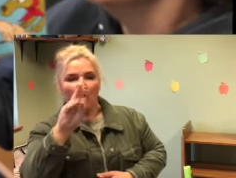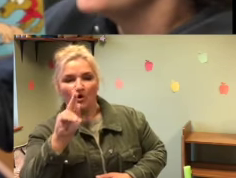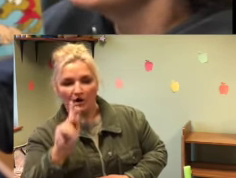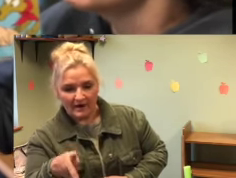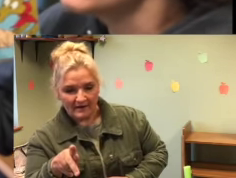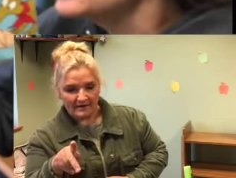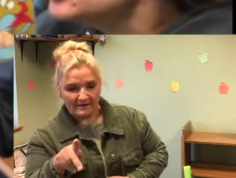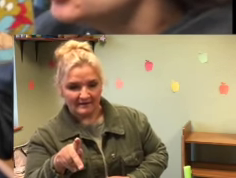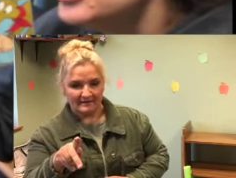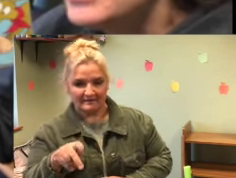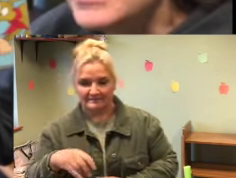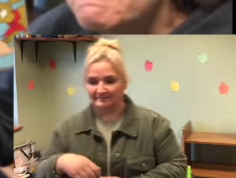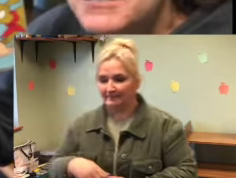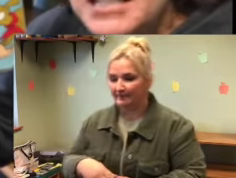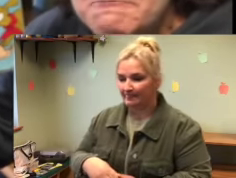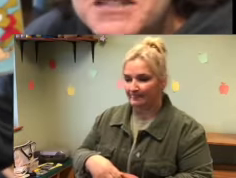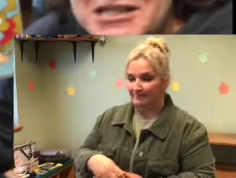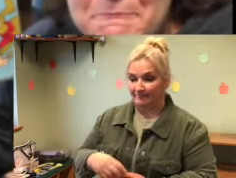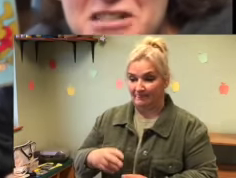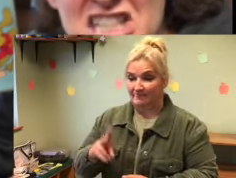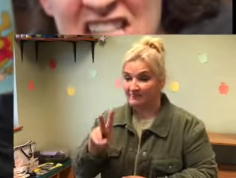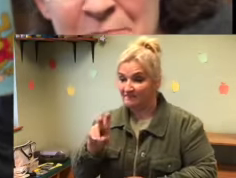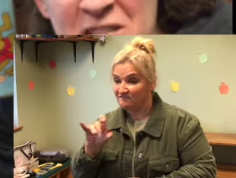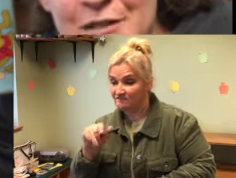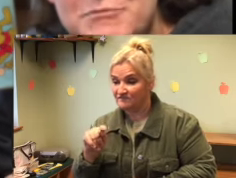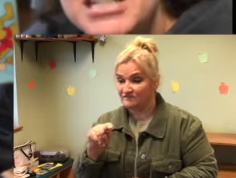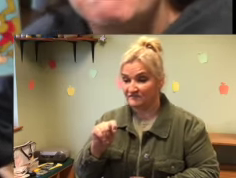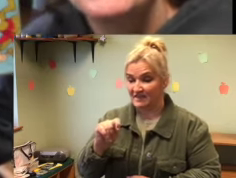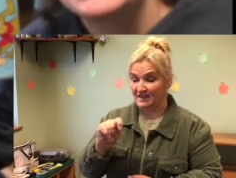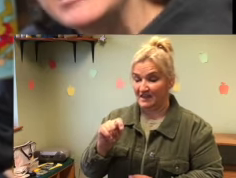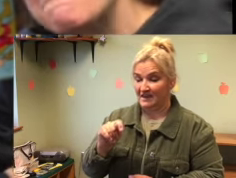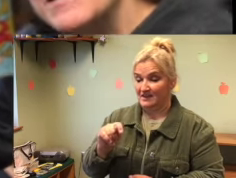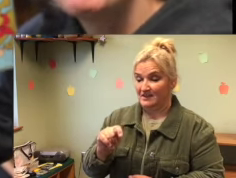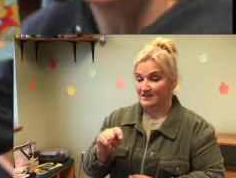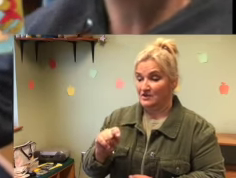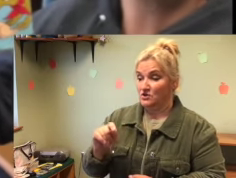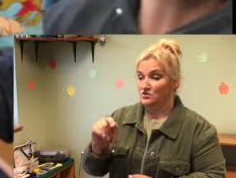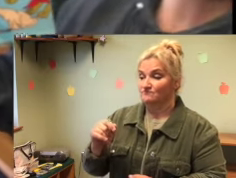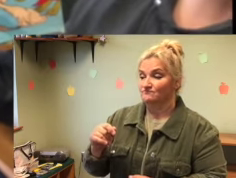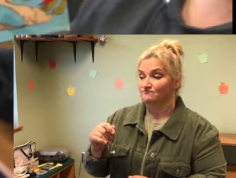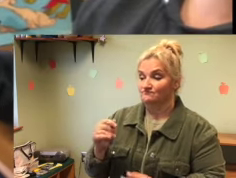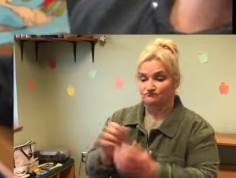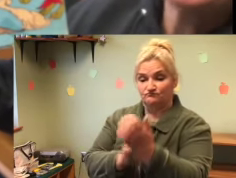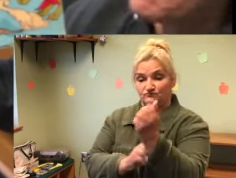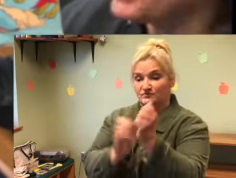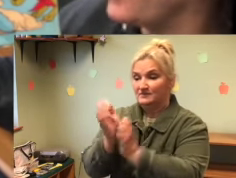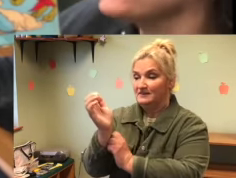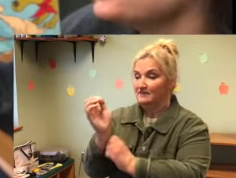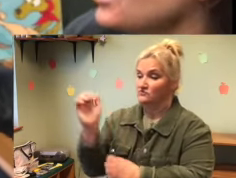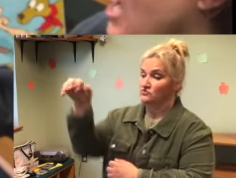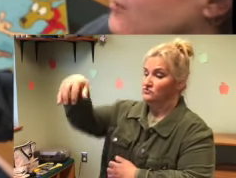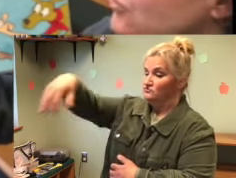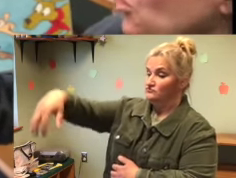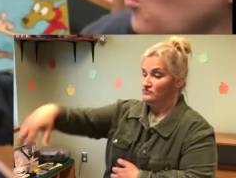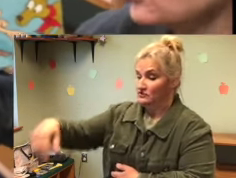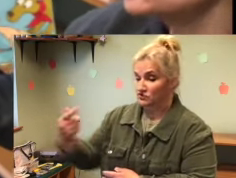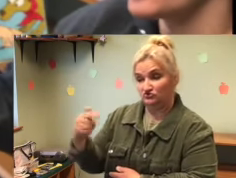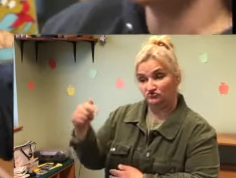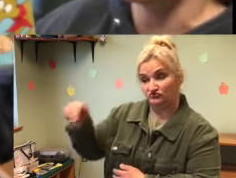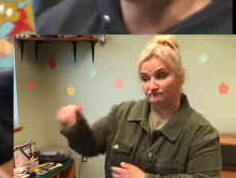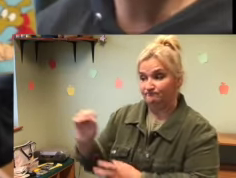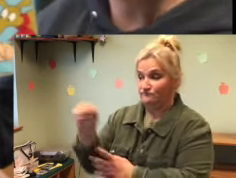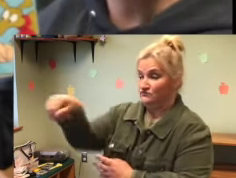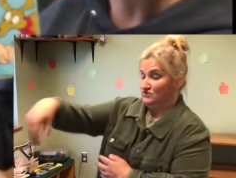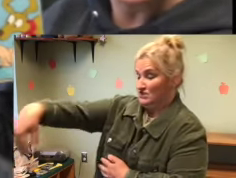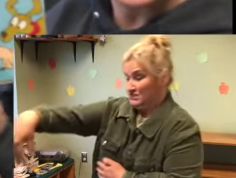The vet reached deep, deep, deep, deep, deep, deep, deep, deep, deep, deep down inside of George